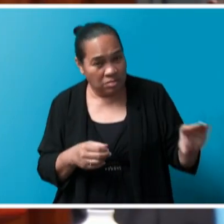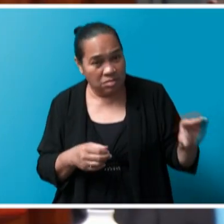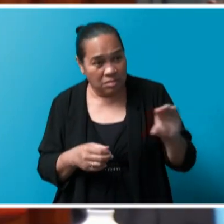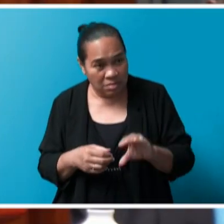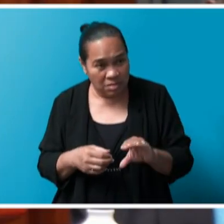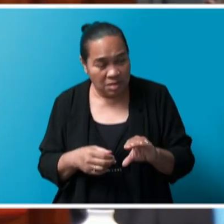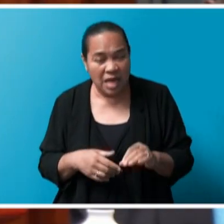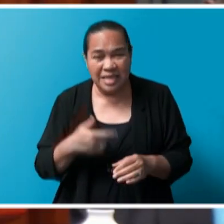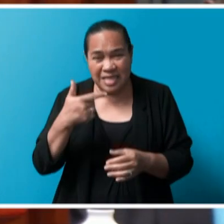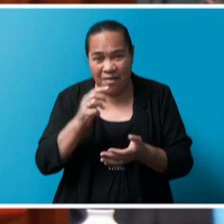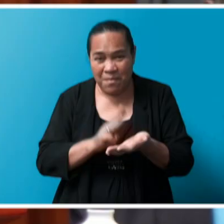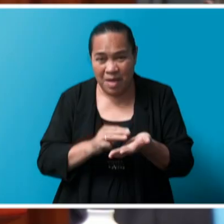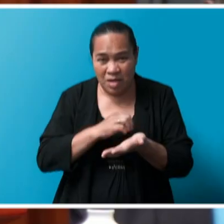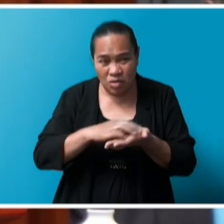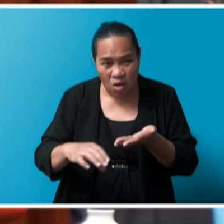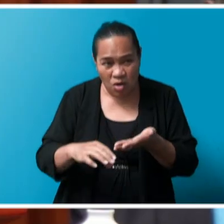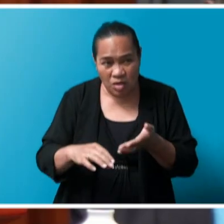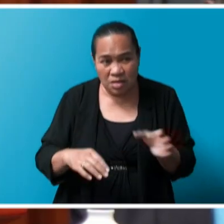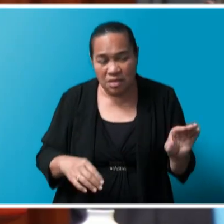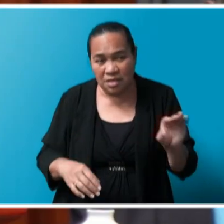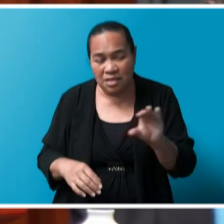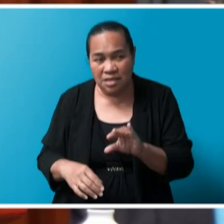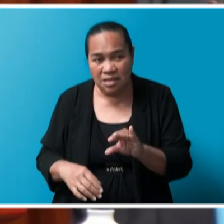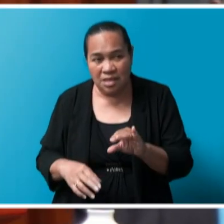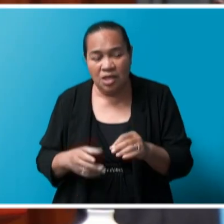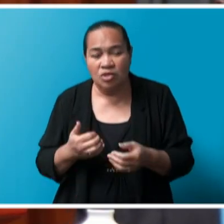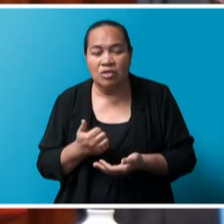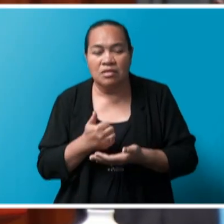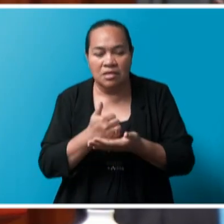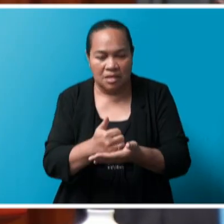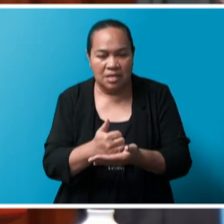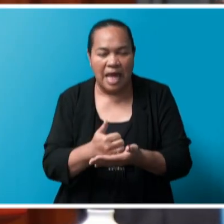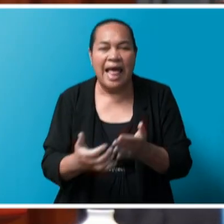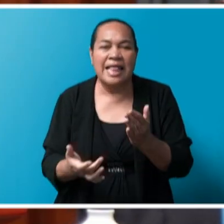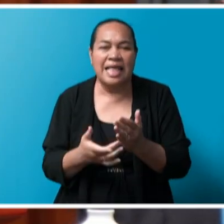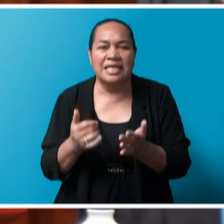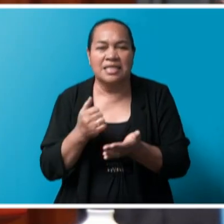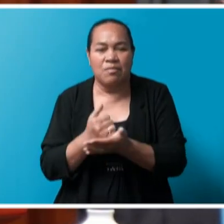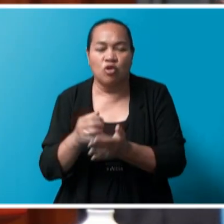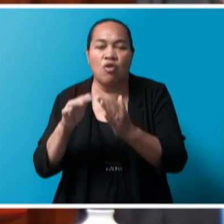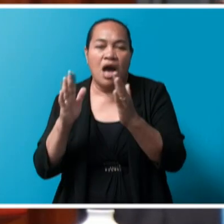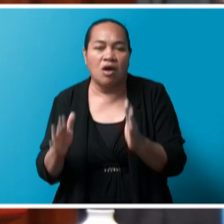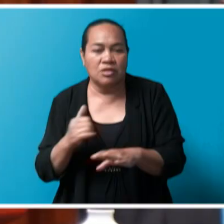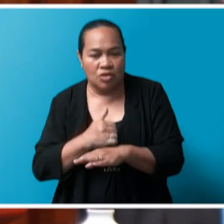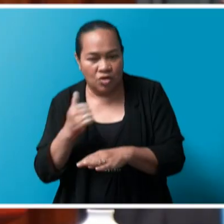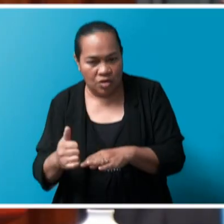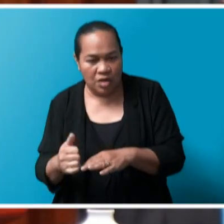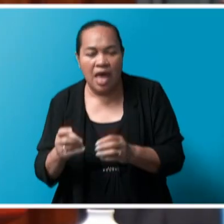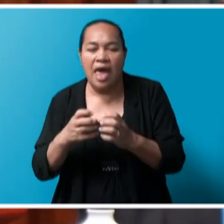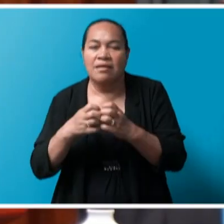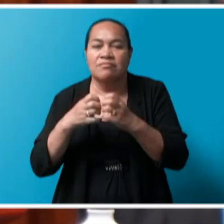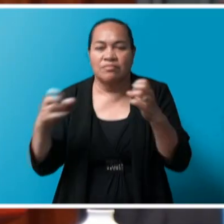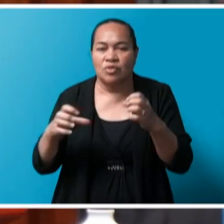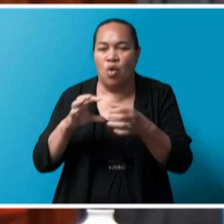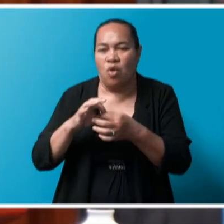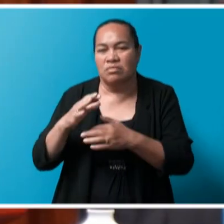million. This increased allocation provides additional capital support to the Housing Authority, expands investment in the Public Rental Board, continues government partnership